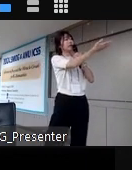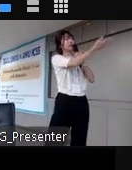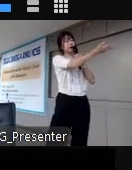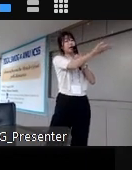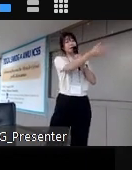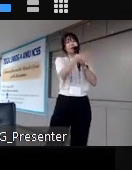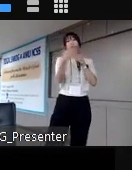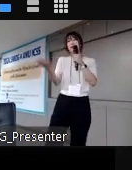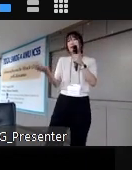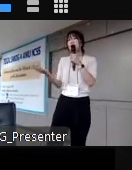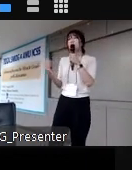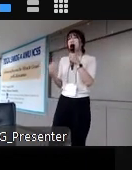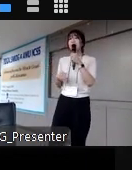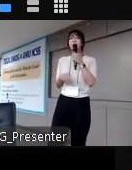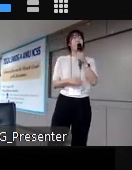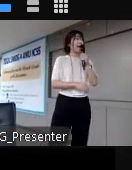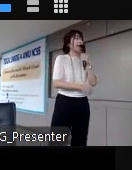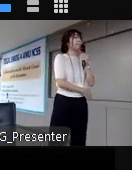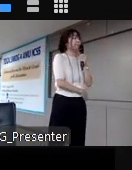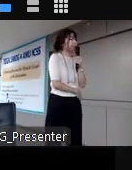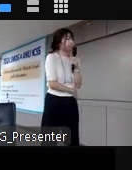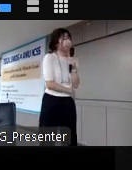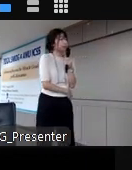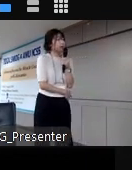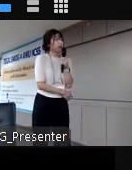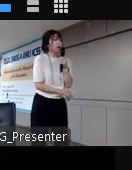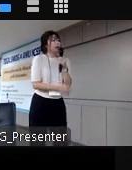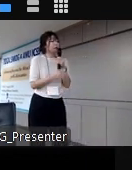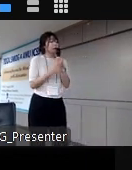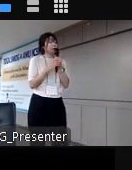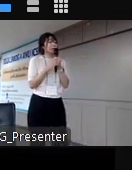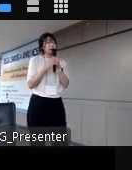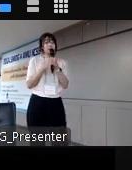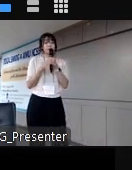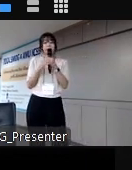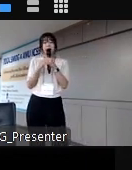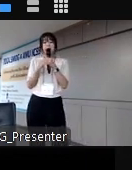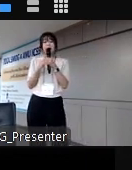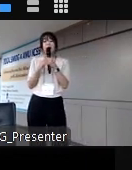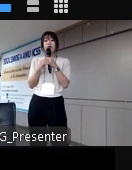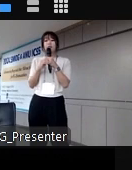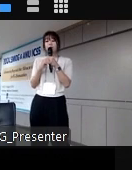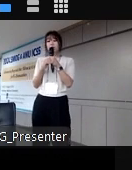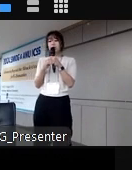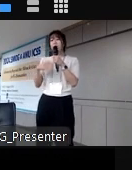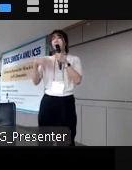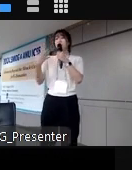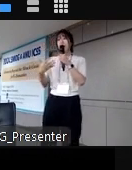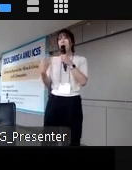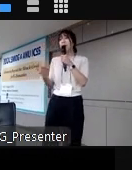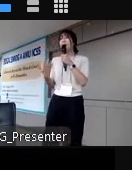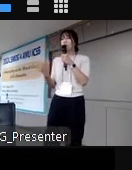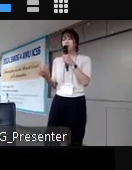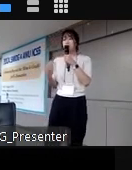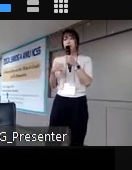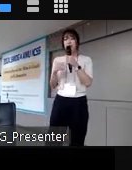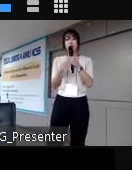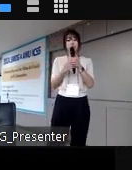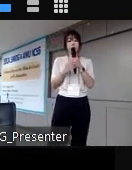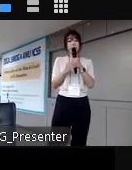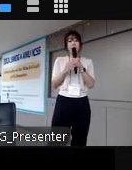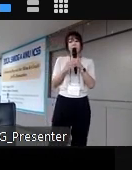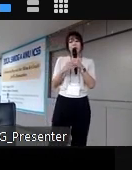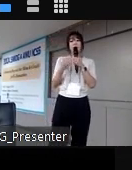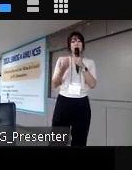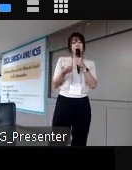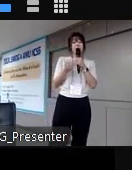for look after than, for example, pay. So based on this, we argue that argument reversal, this pragmatic notion, plays a